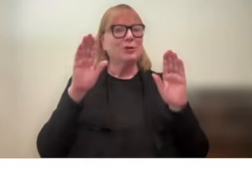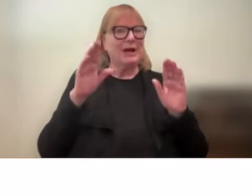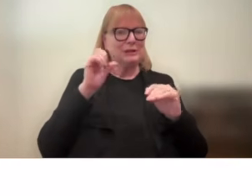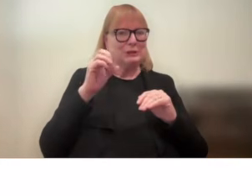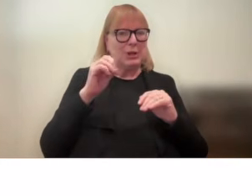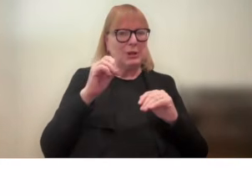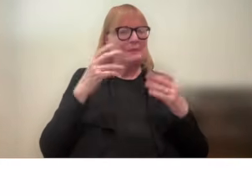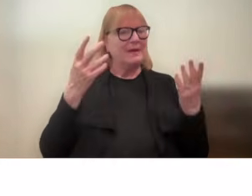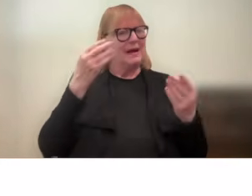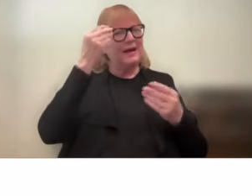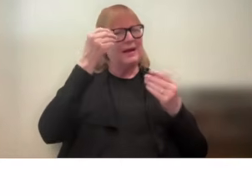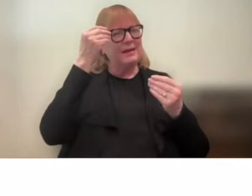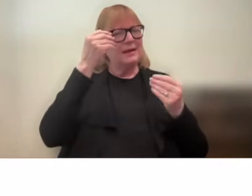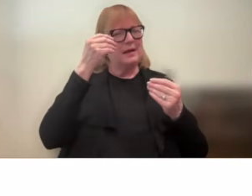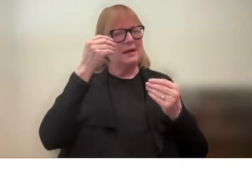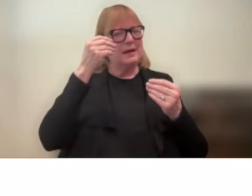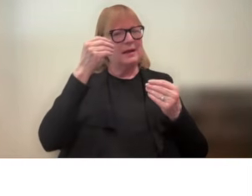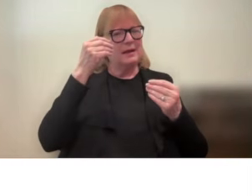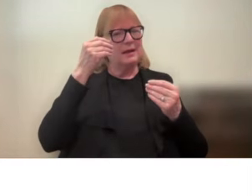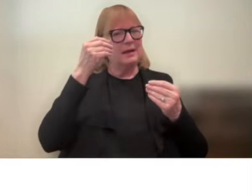So, well, as we're thinking about